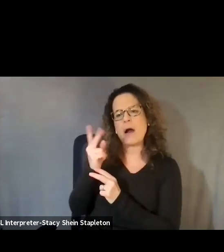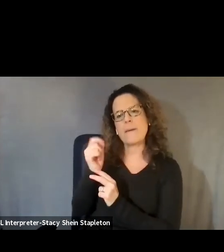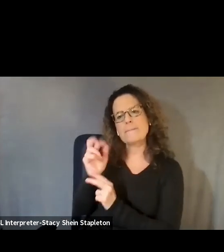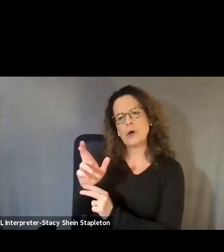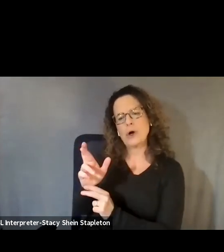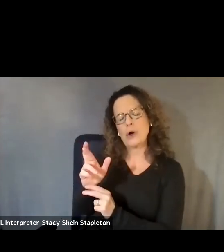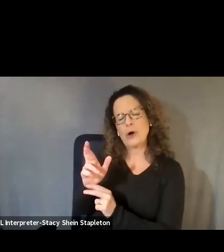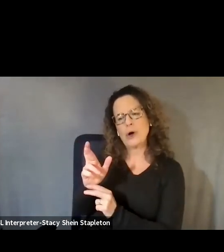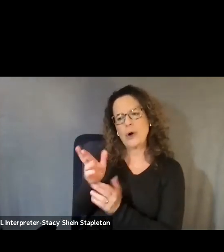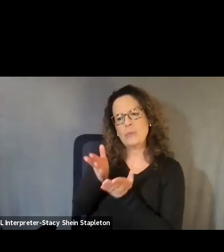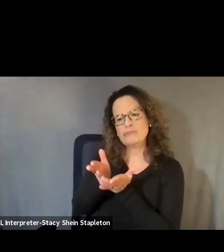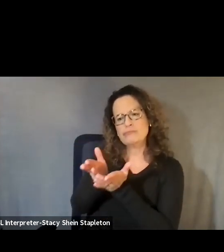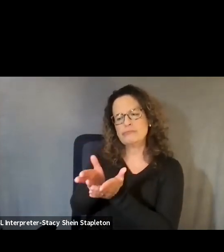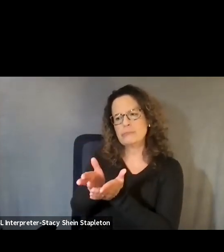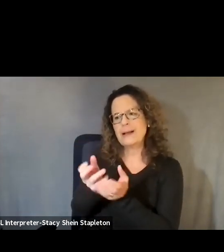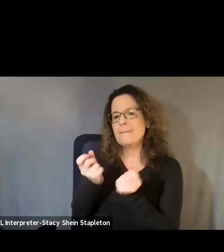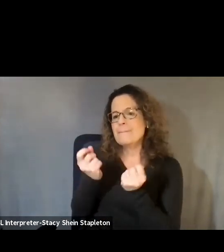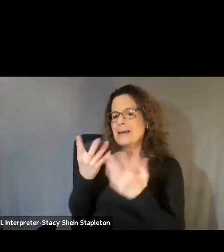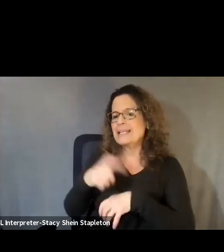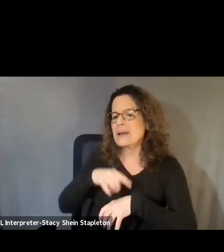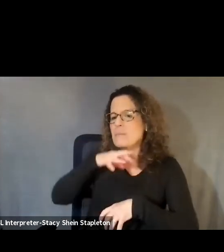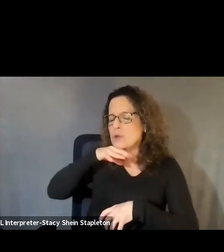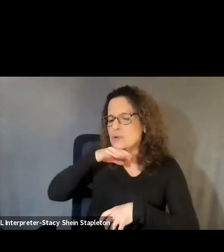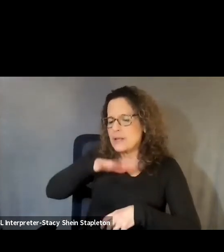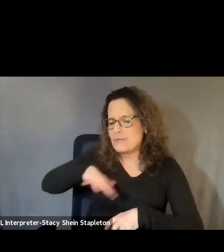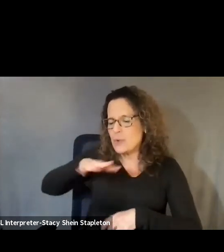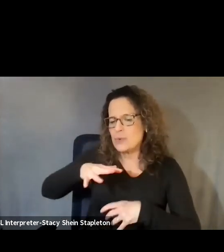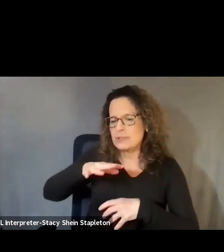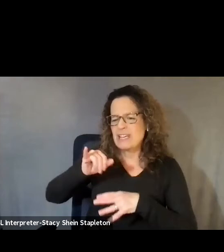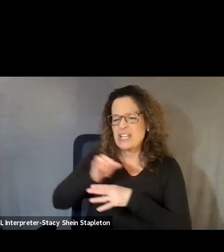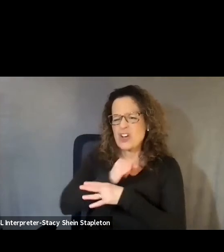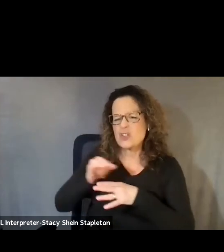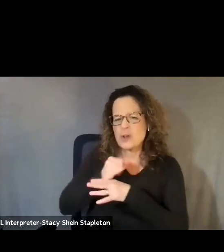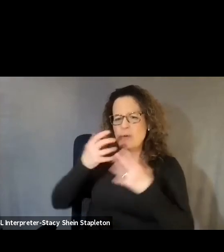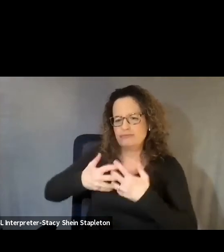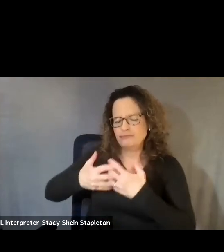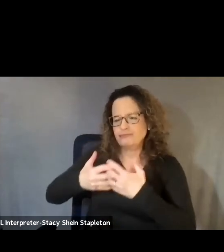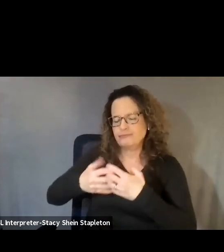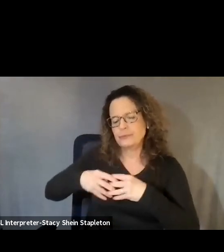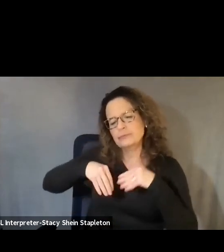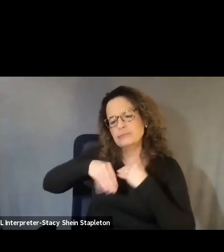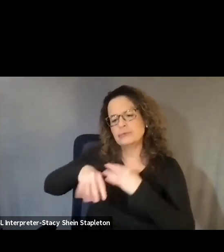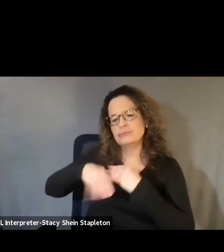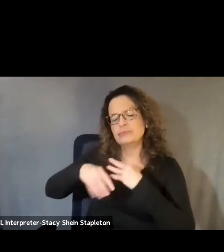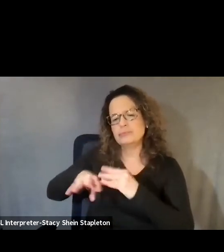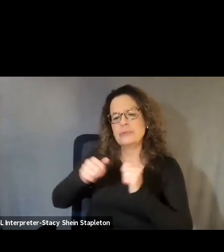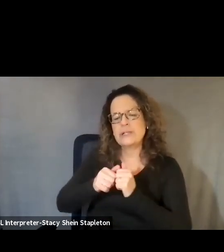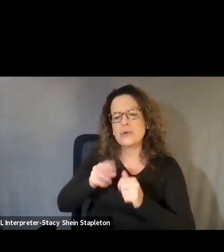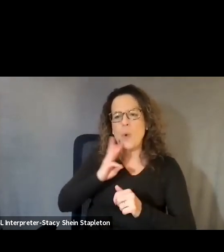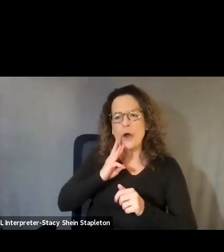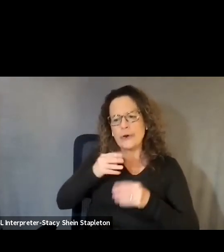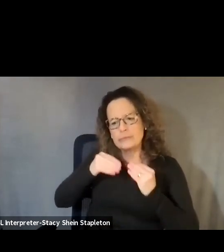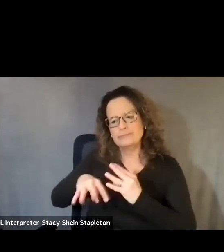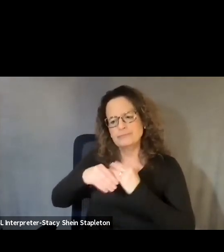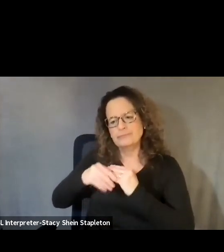cases, pollution from those heavy industrial corridors was discharged into those working rivers and harbors. It